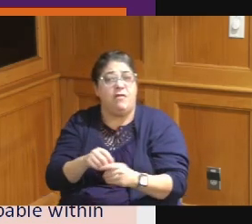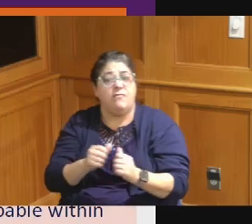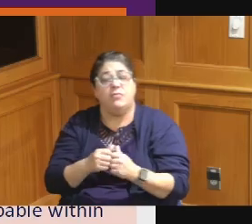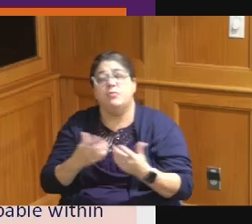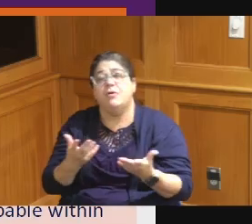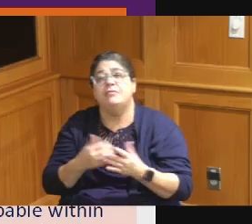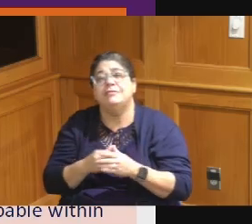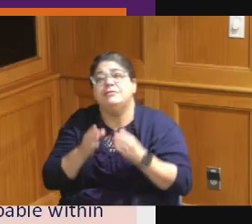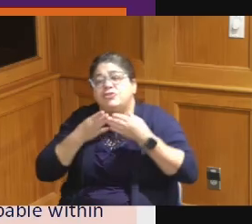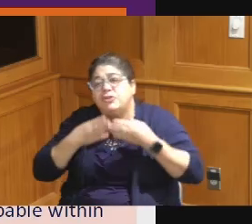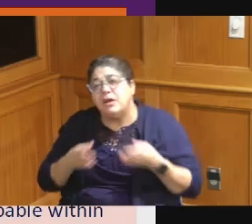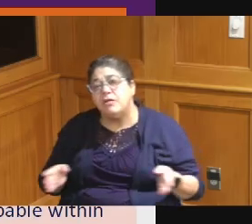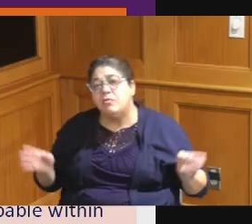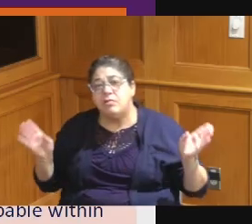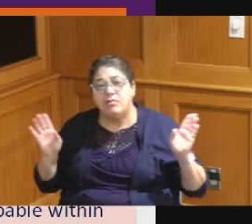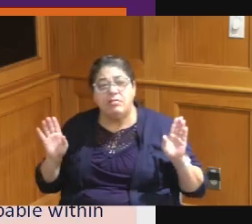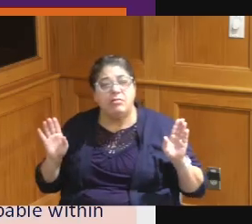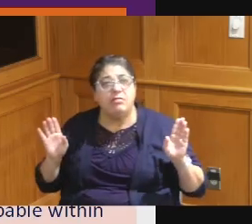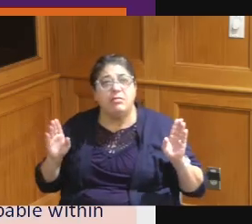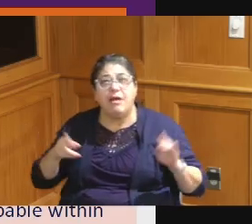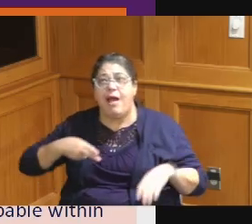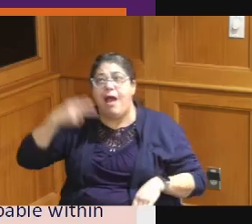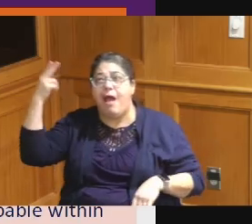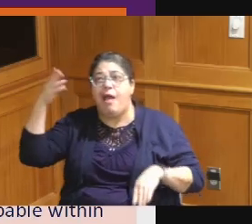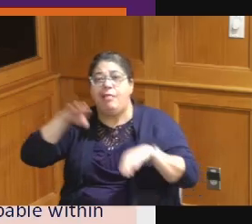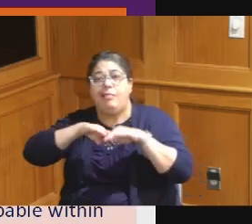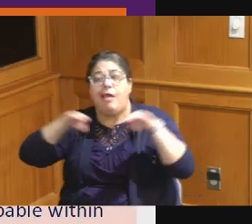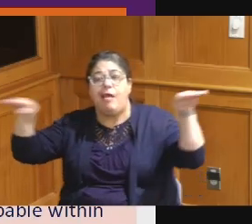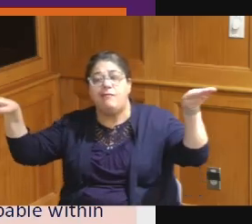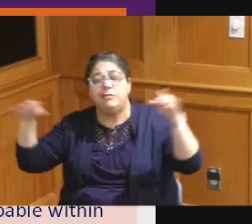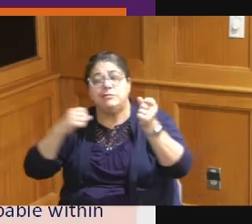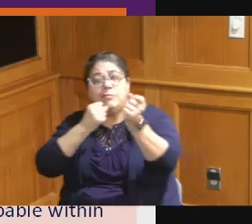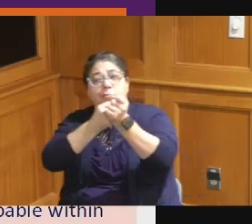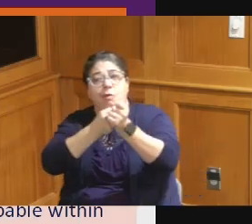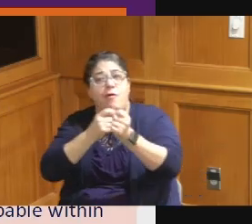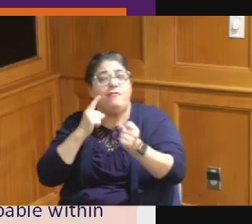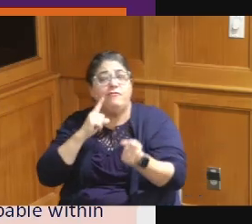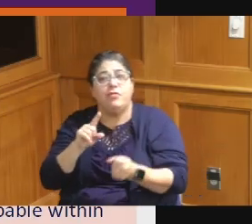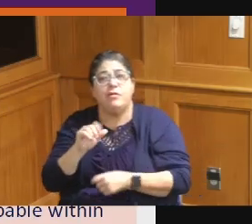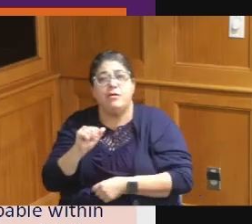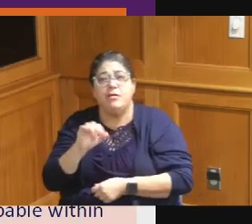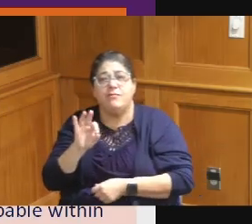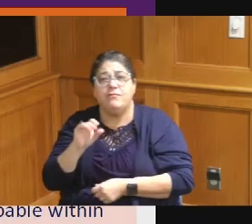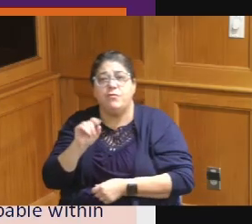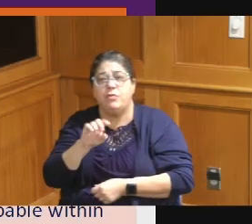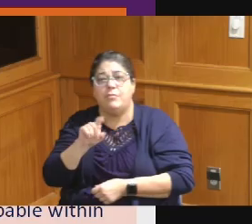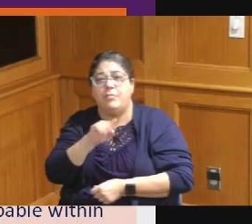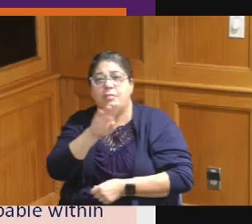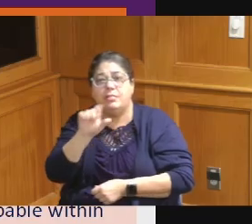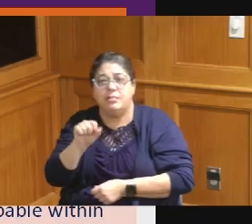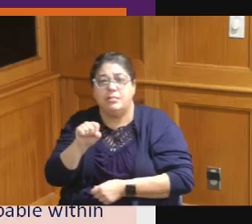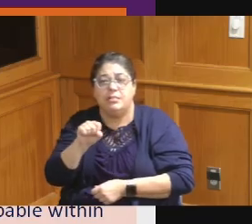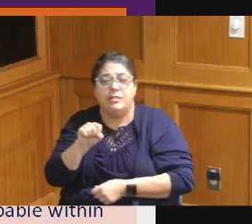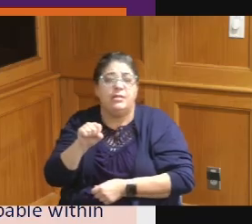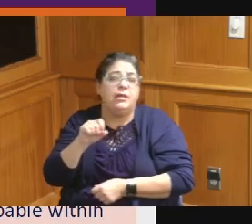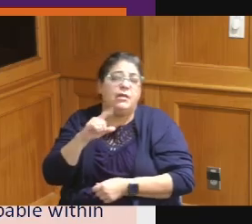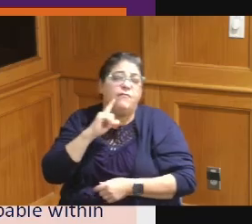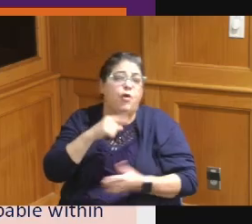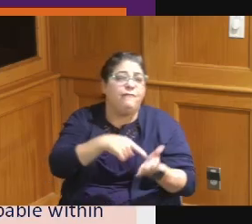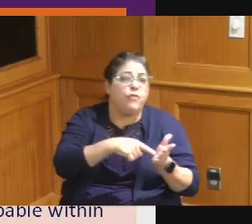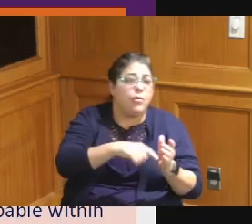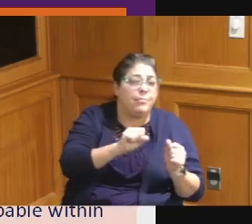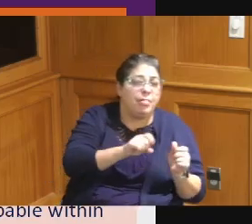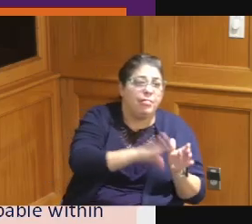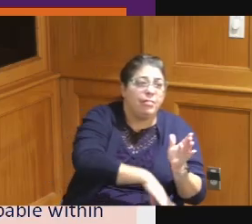general sort of high-level support across the board for things like affordable housing, for supportive housing, for people transitioning out of homelessness. But it's